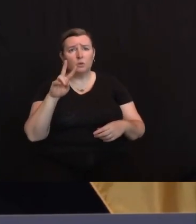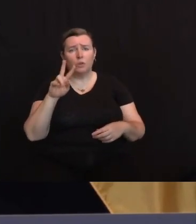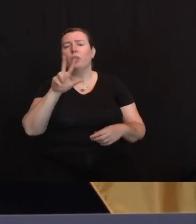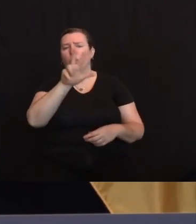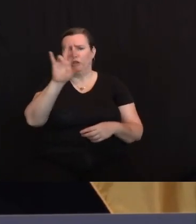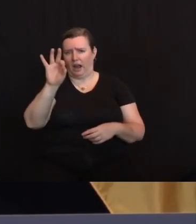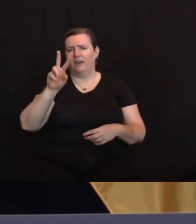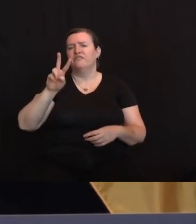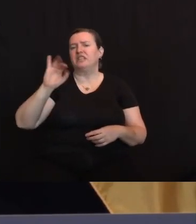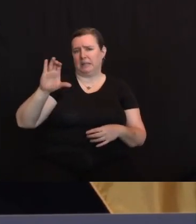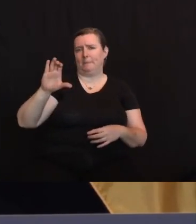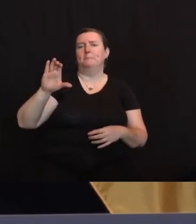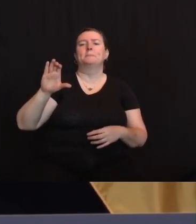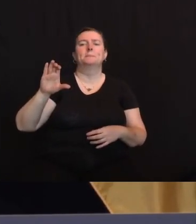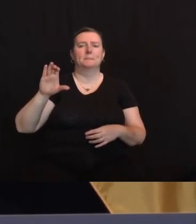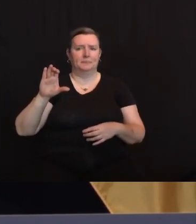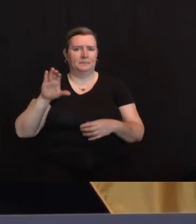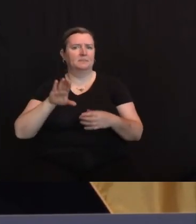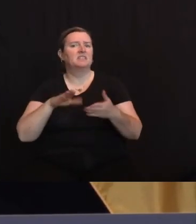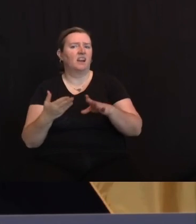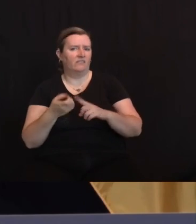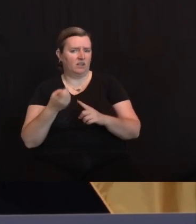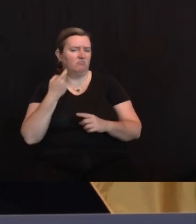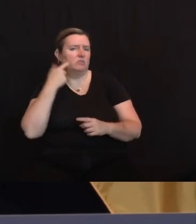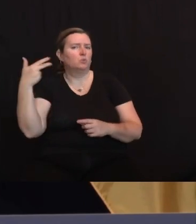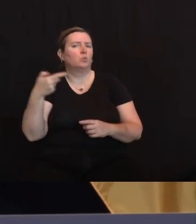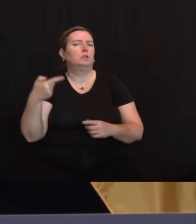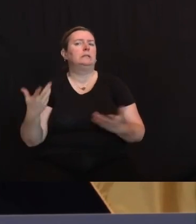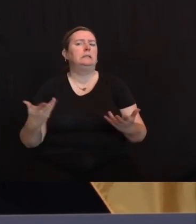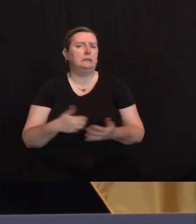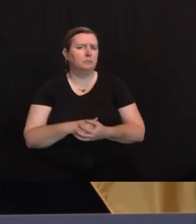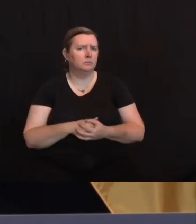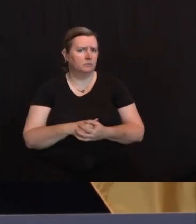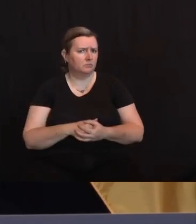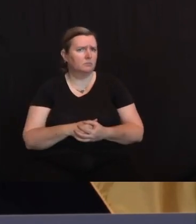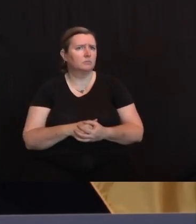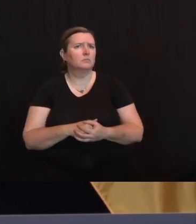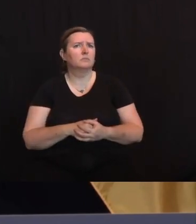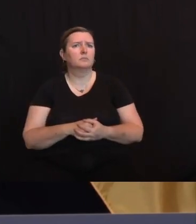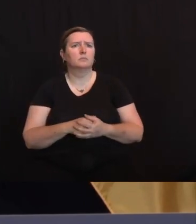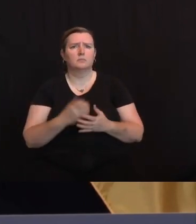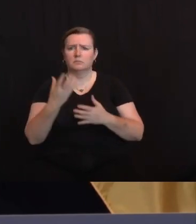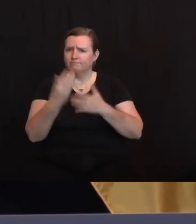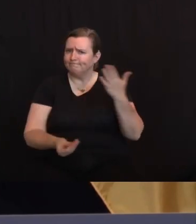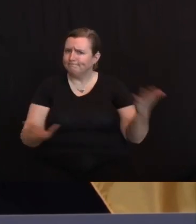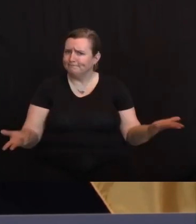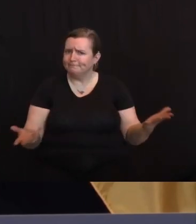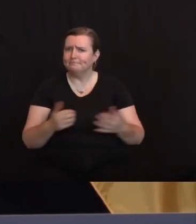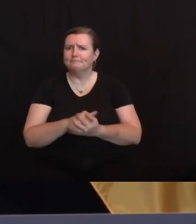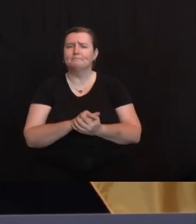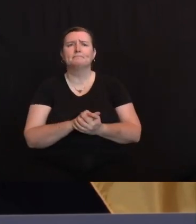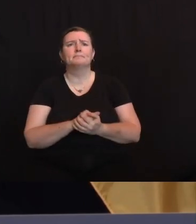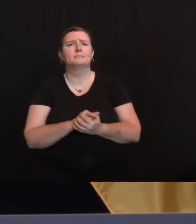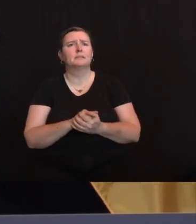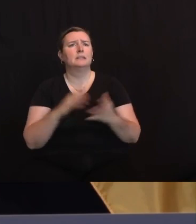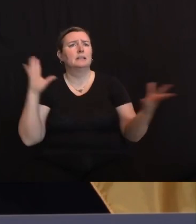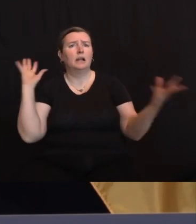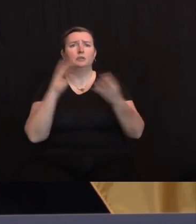13 of those succumbing to their injuries and passing away. Since the year to date, we're